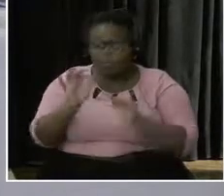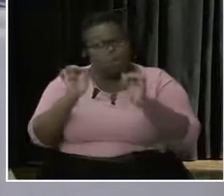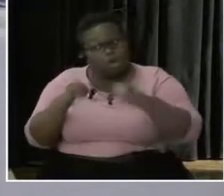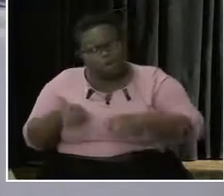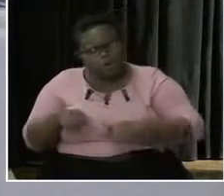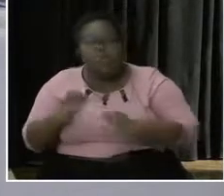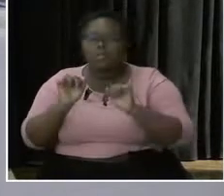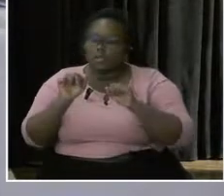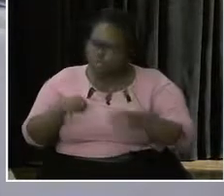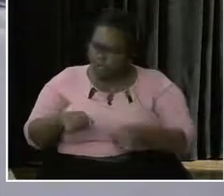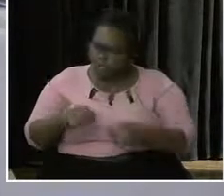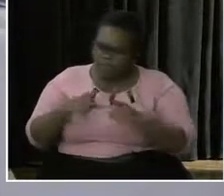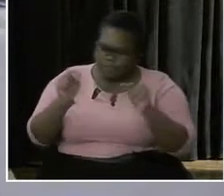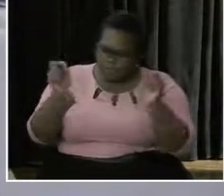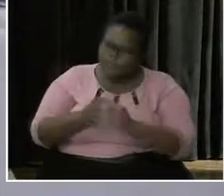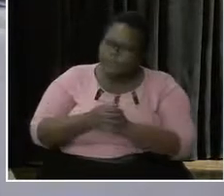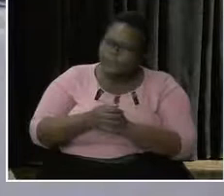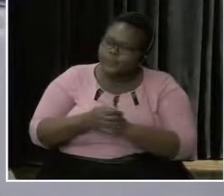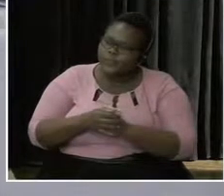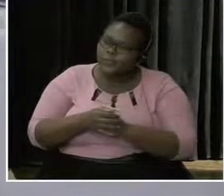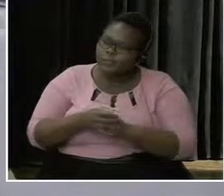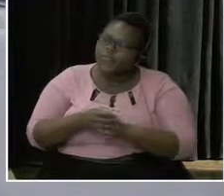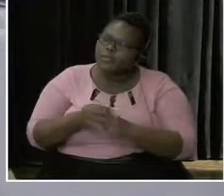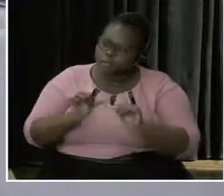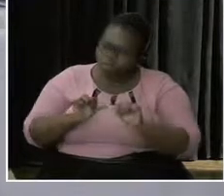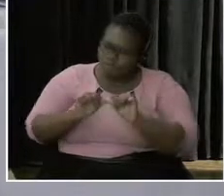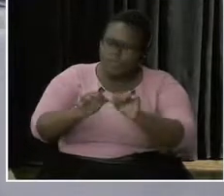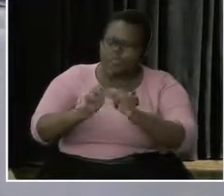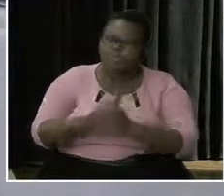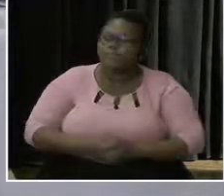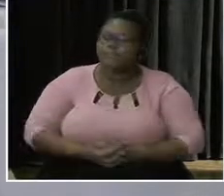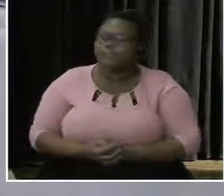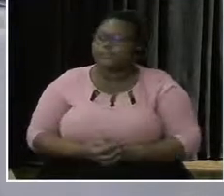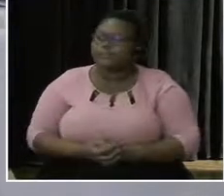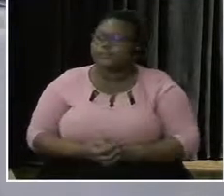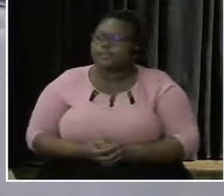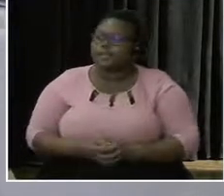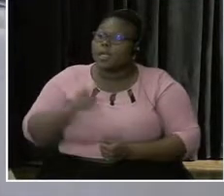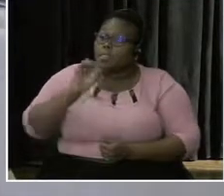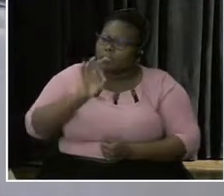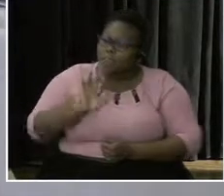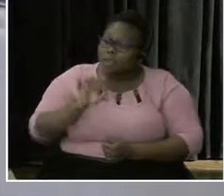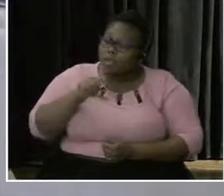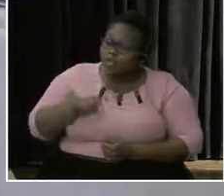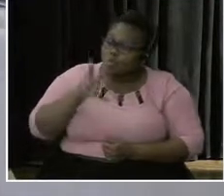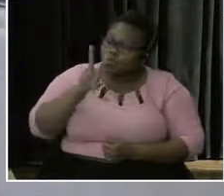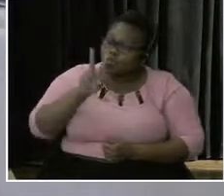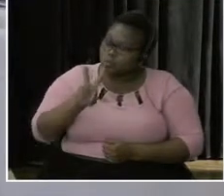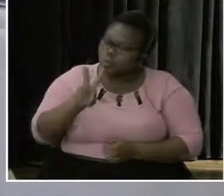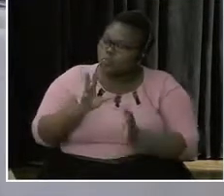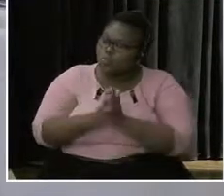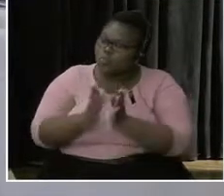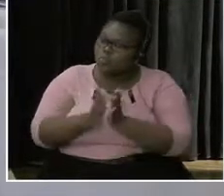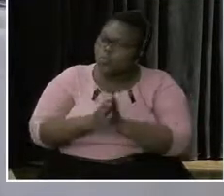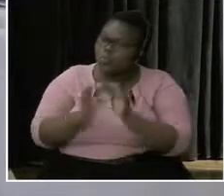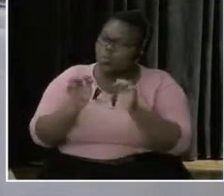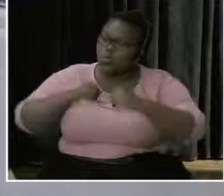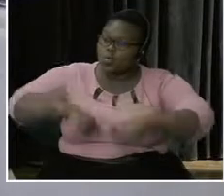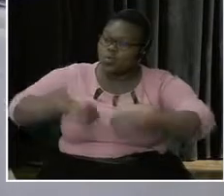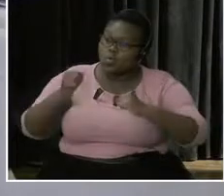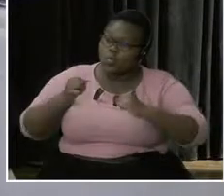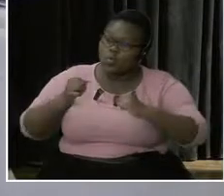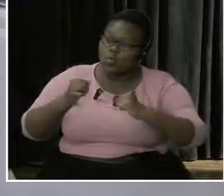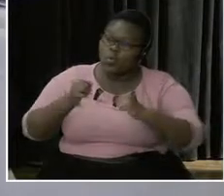Agreed. Agreed. Agreed. The recommendation is carried. Item 3.2, request for authority to enter